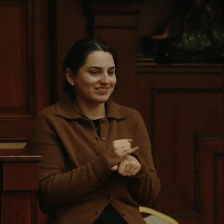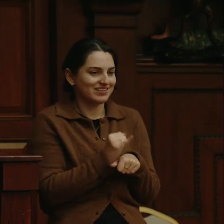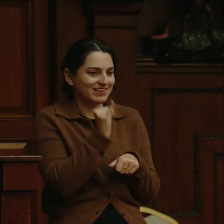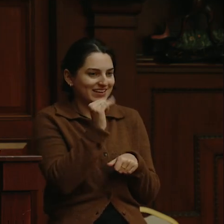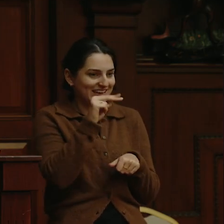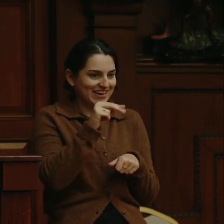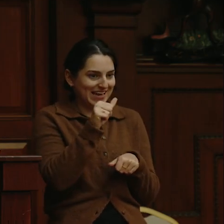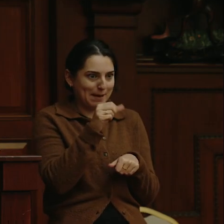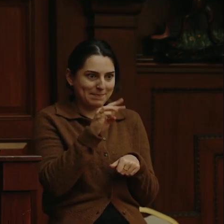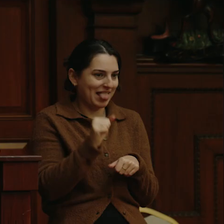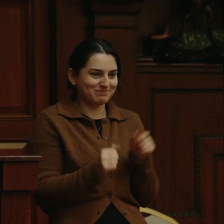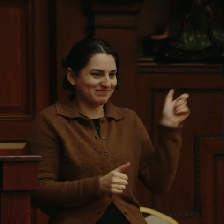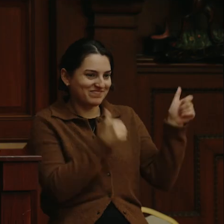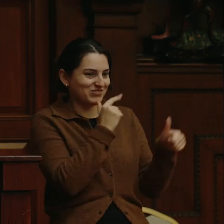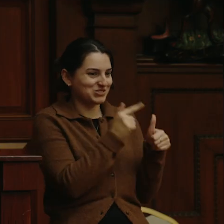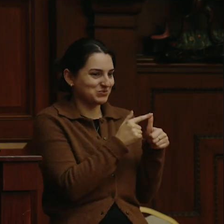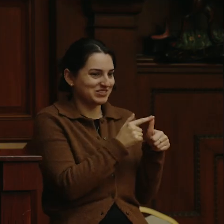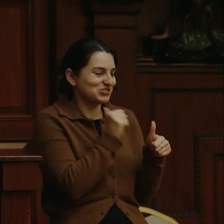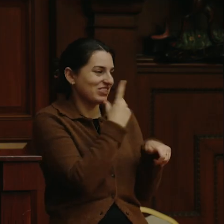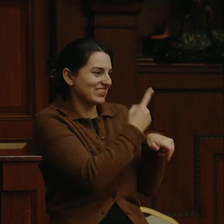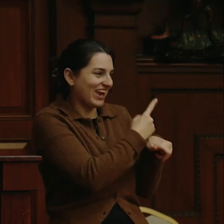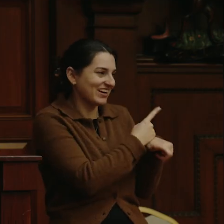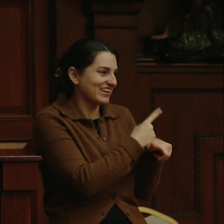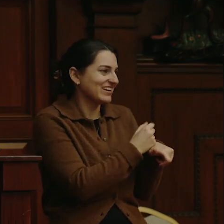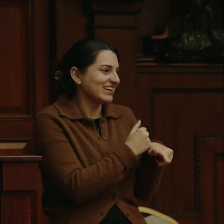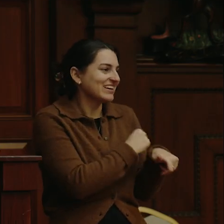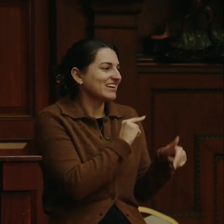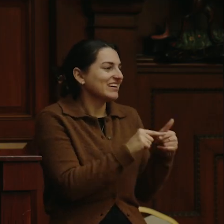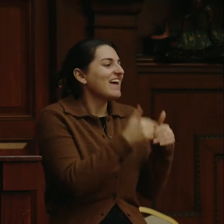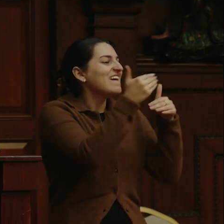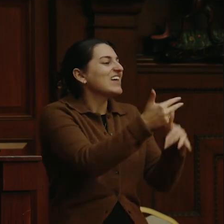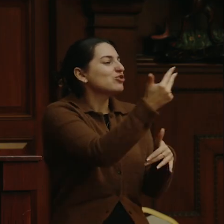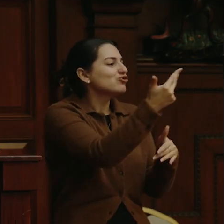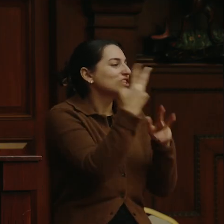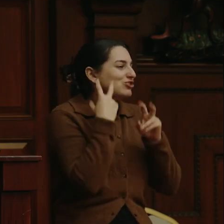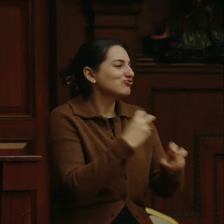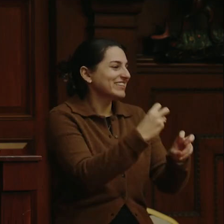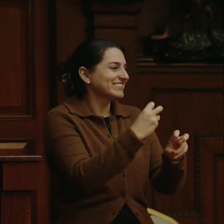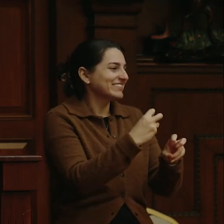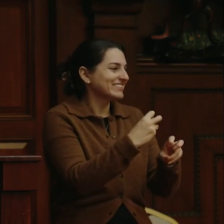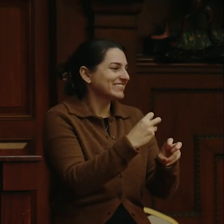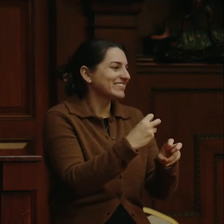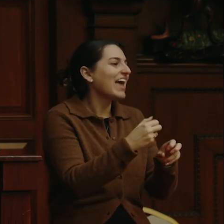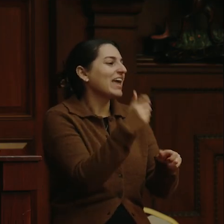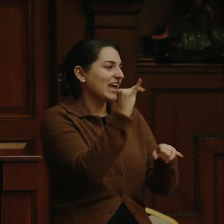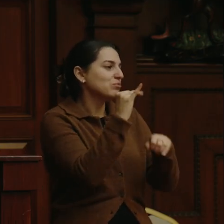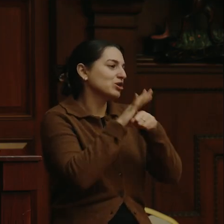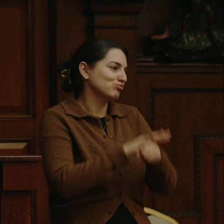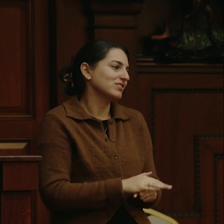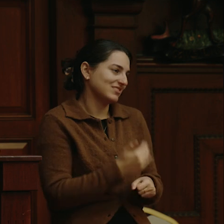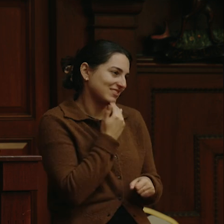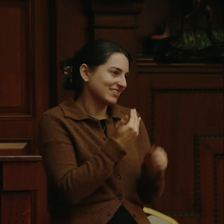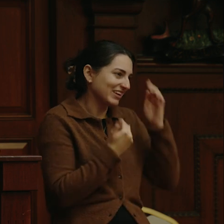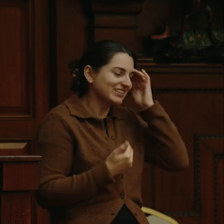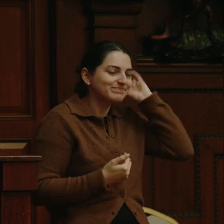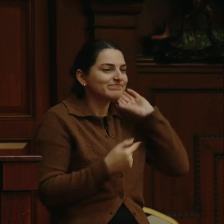ianalumab. It is in phase 3 studies. So how medicines get through trials is they go through phase 1,